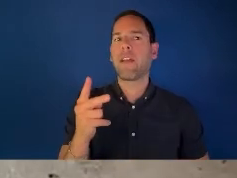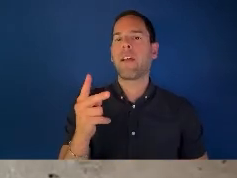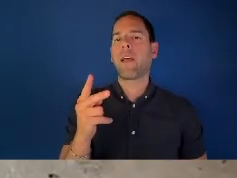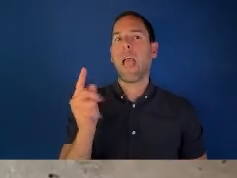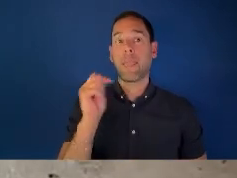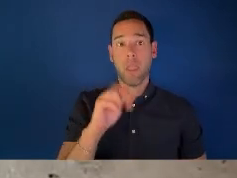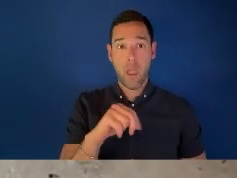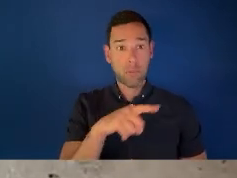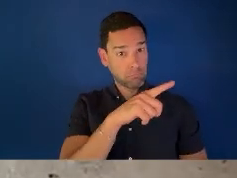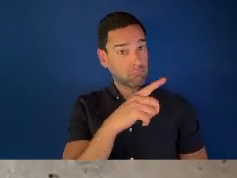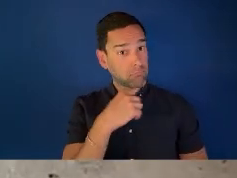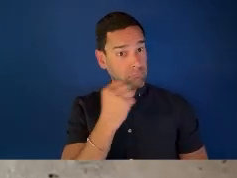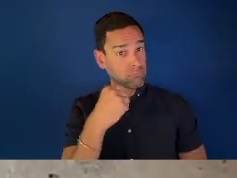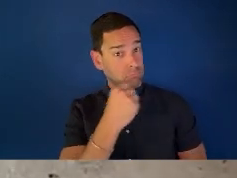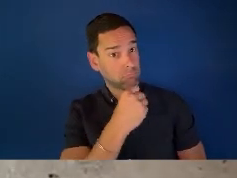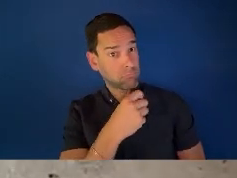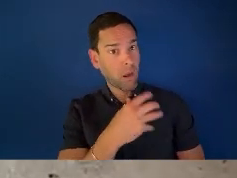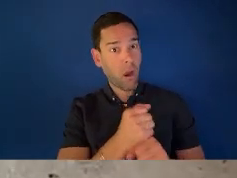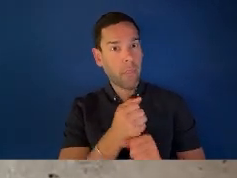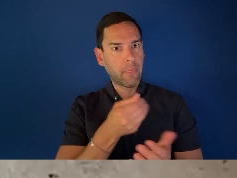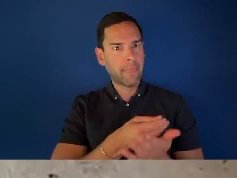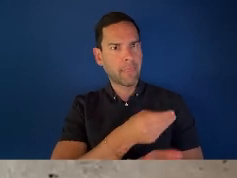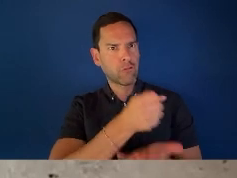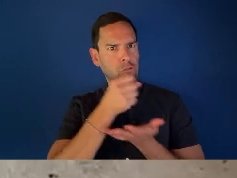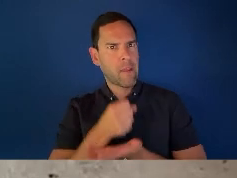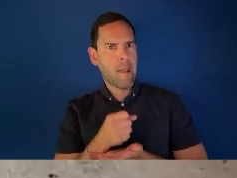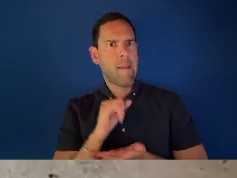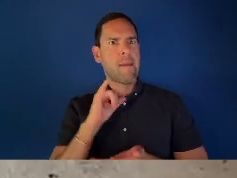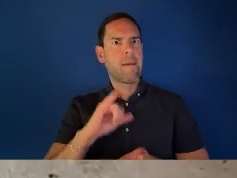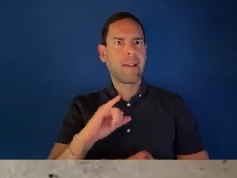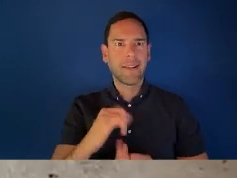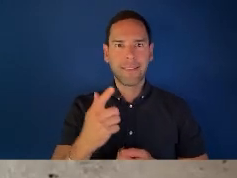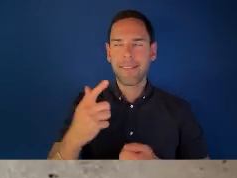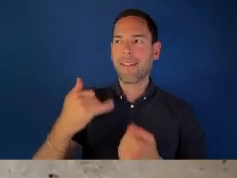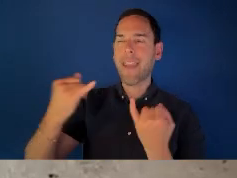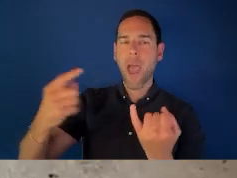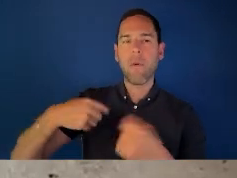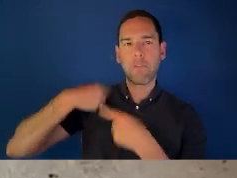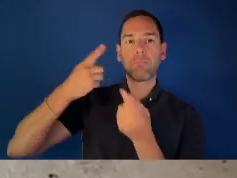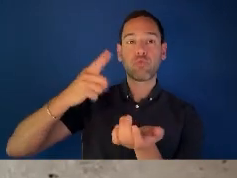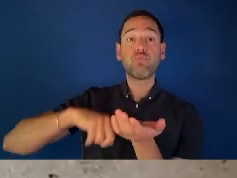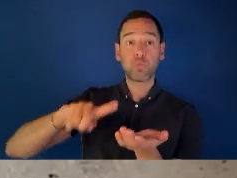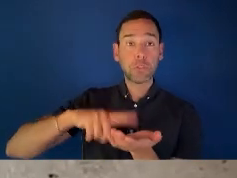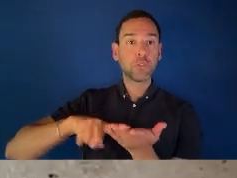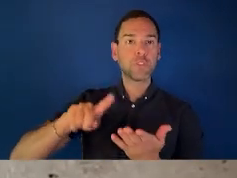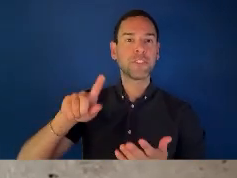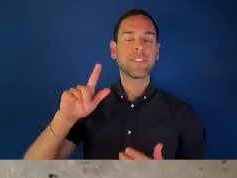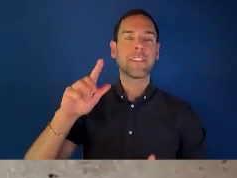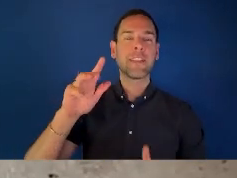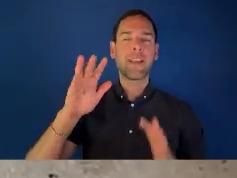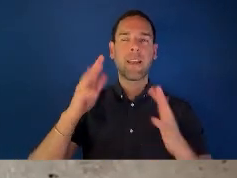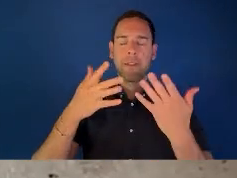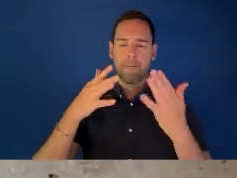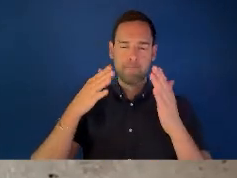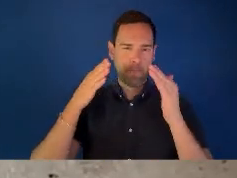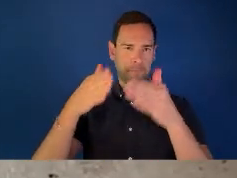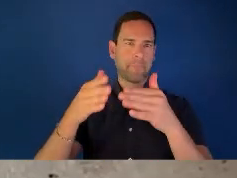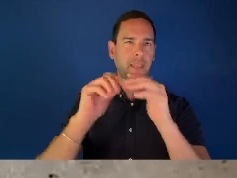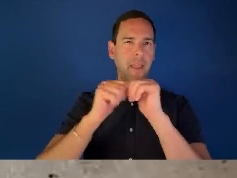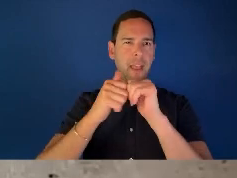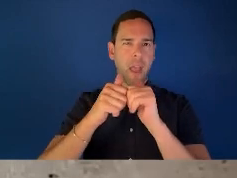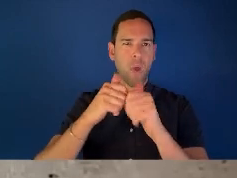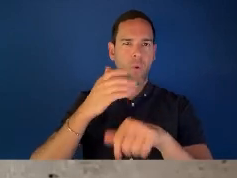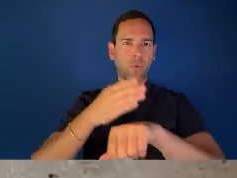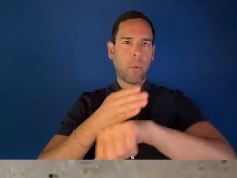for neurodivergent and disabled students. And that has ended up becoming more broad than I initially expected